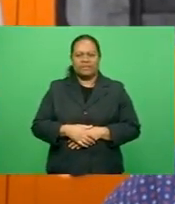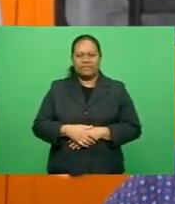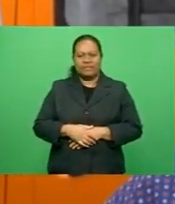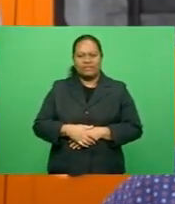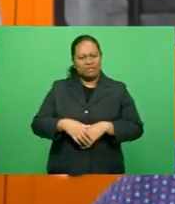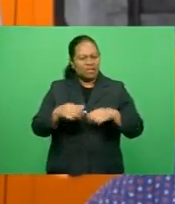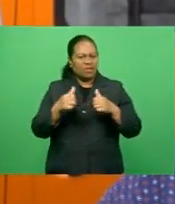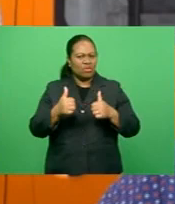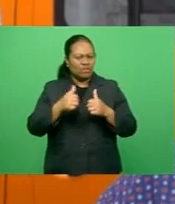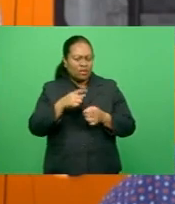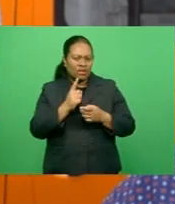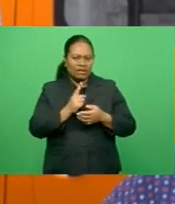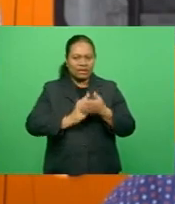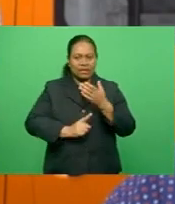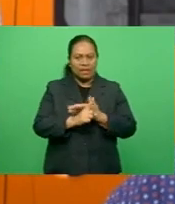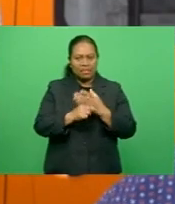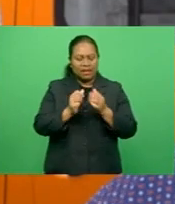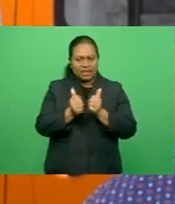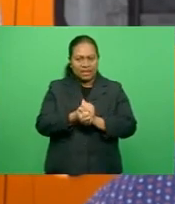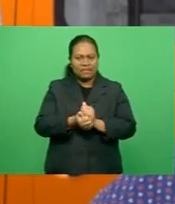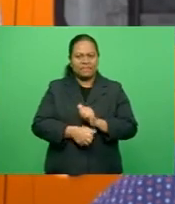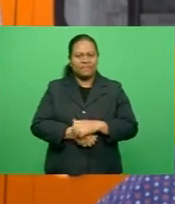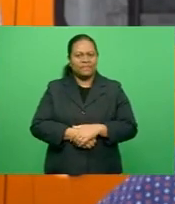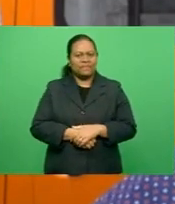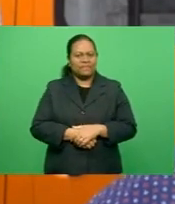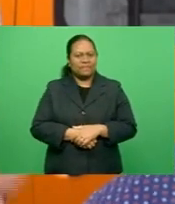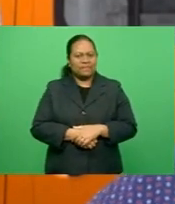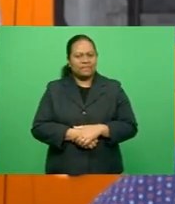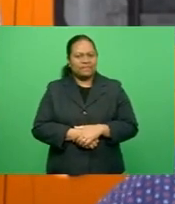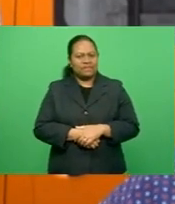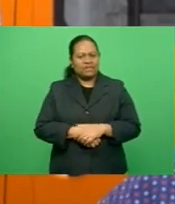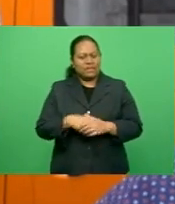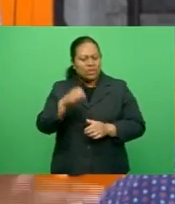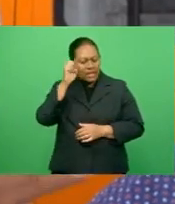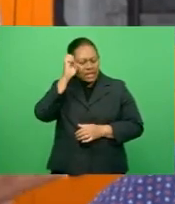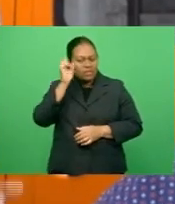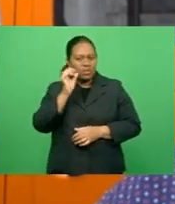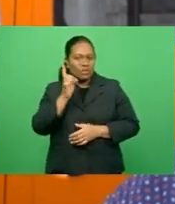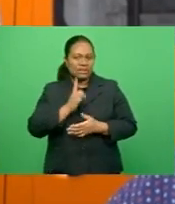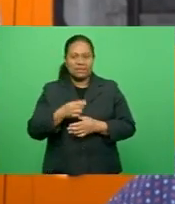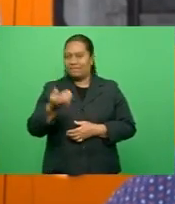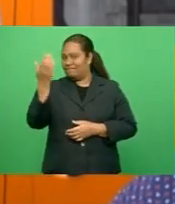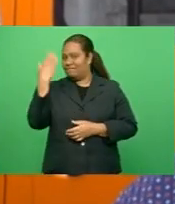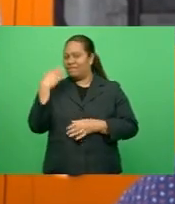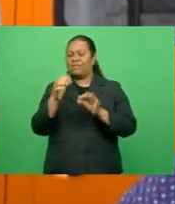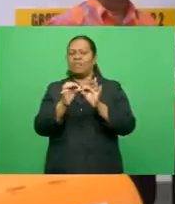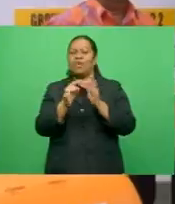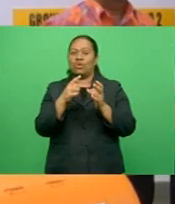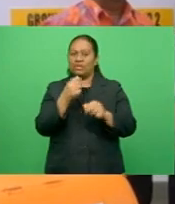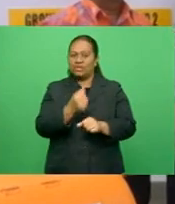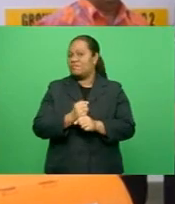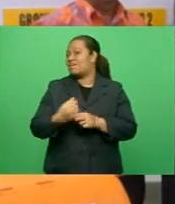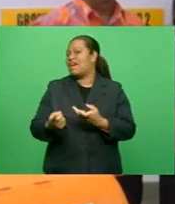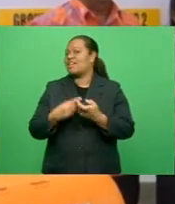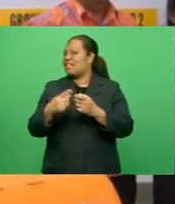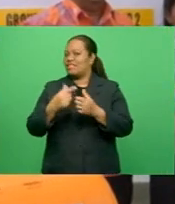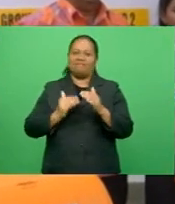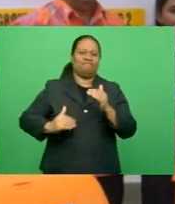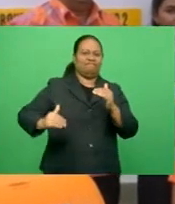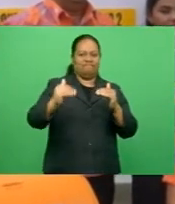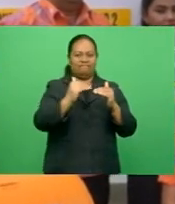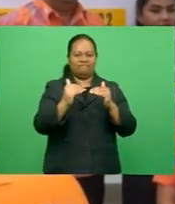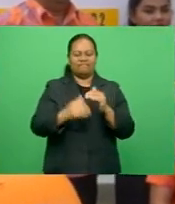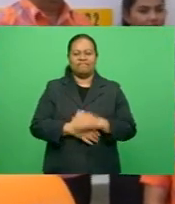be a fast-paced game for Visinu. Fans can expect whatever was done in BOG, it will be another level at